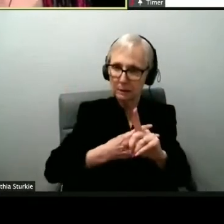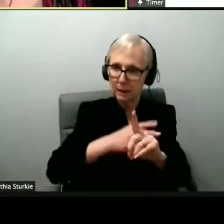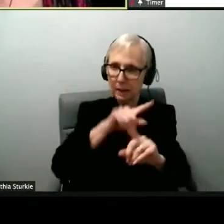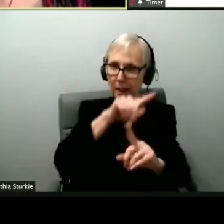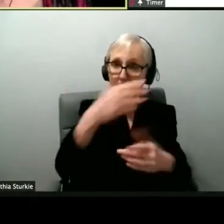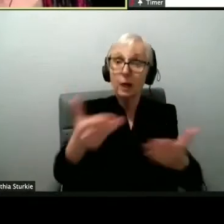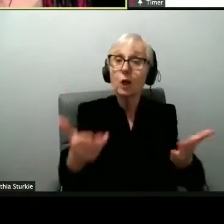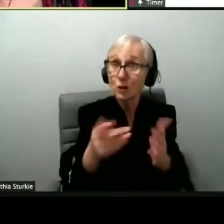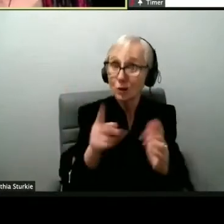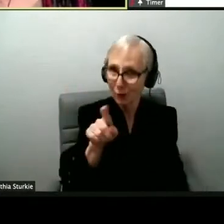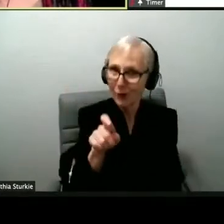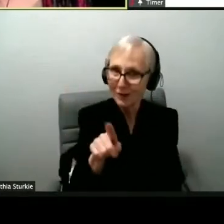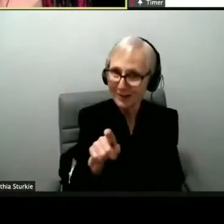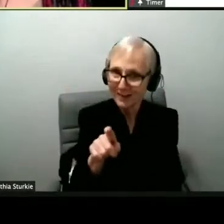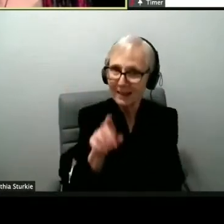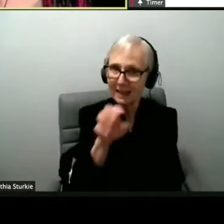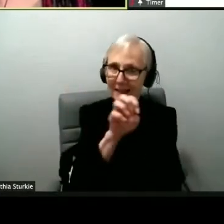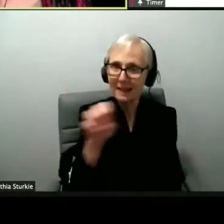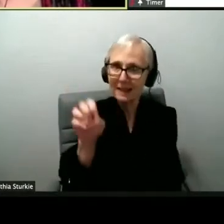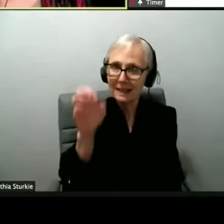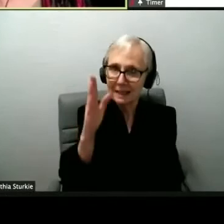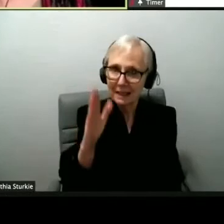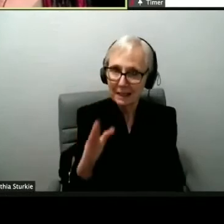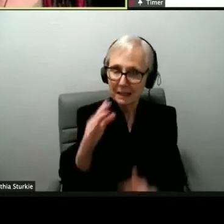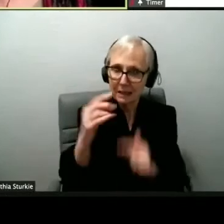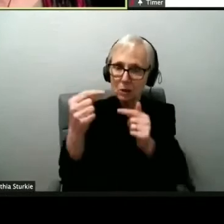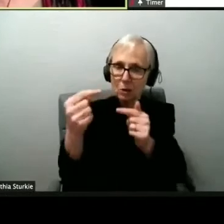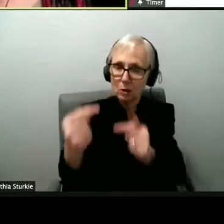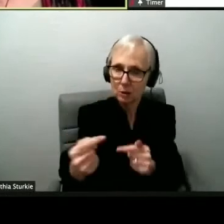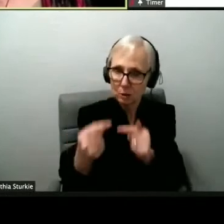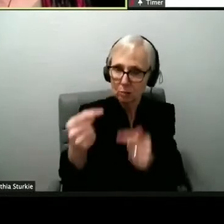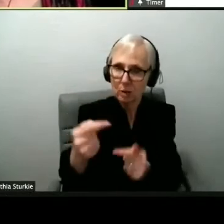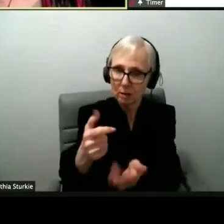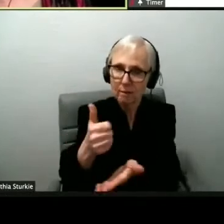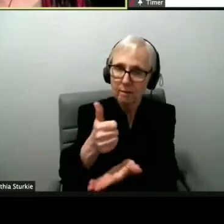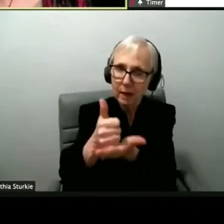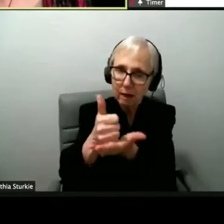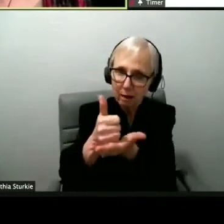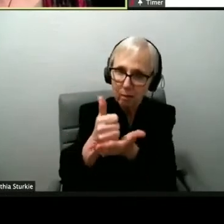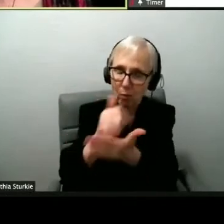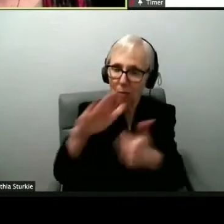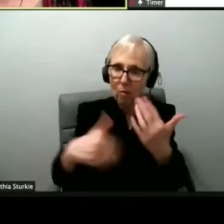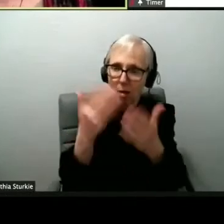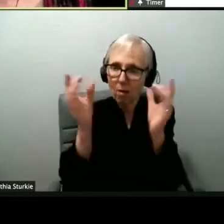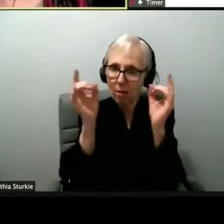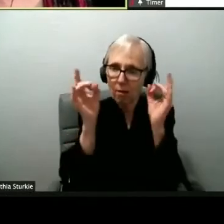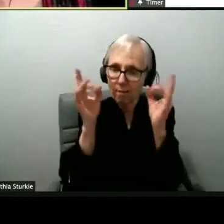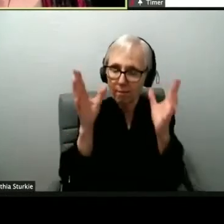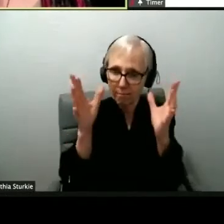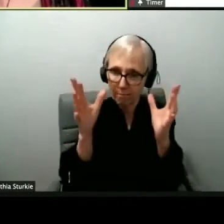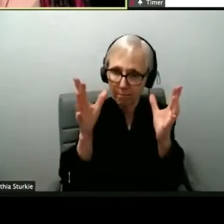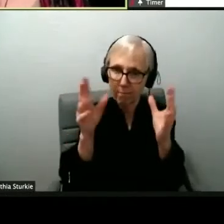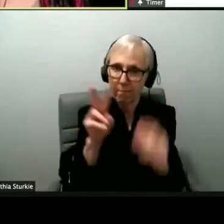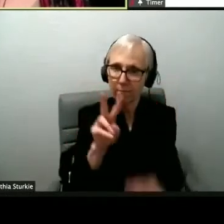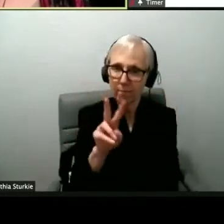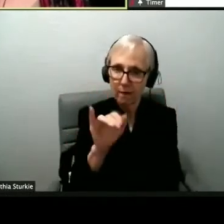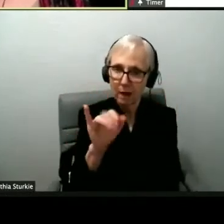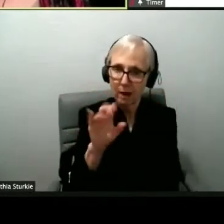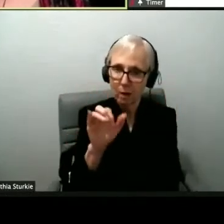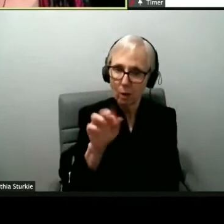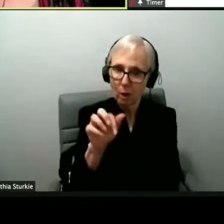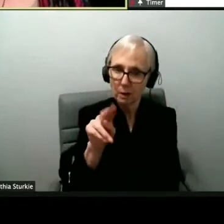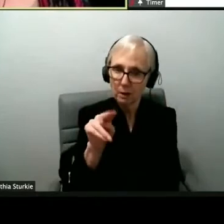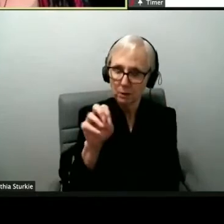the question. The East Side is struggling for help with all of the violence. What can you do to slow down the